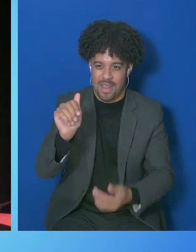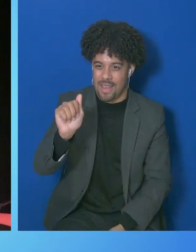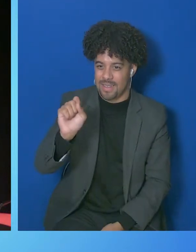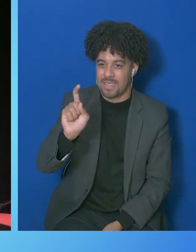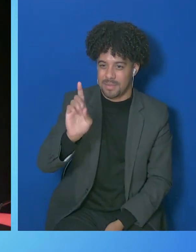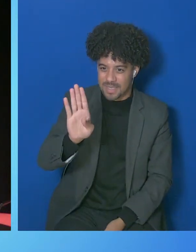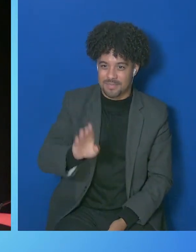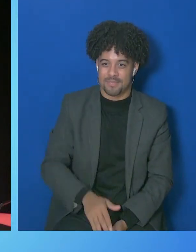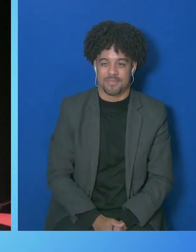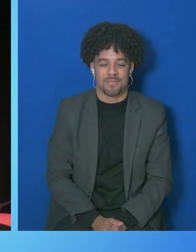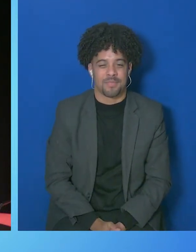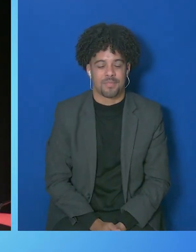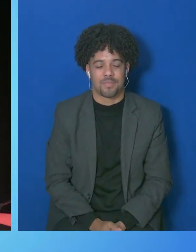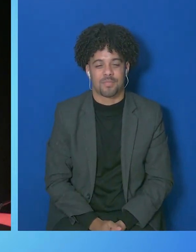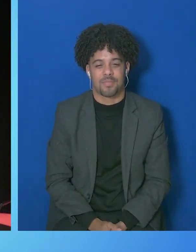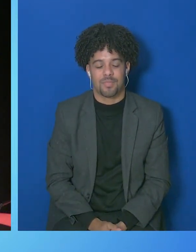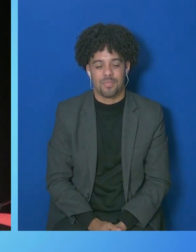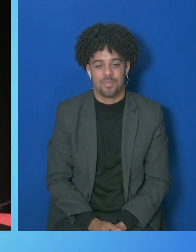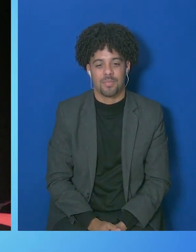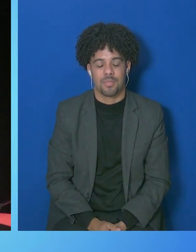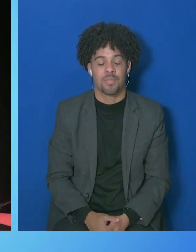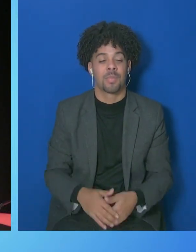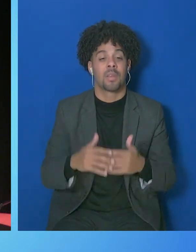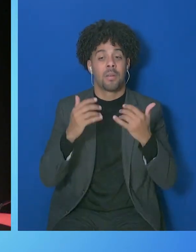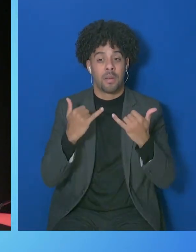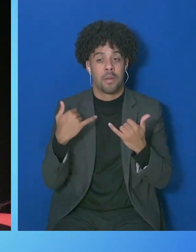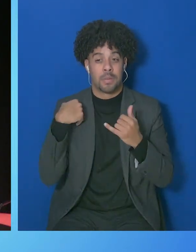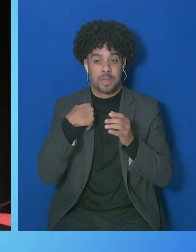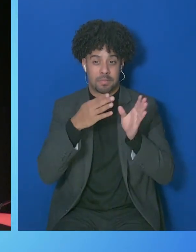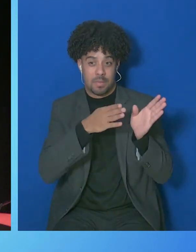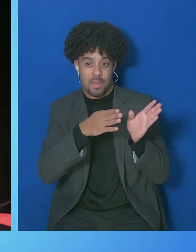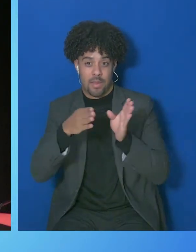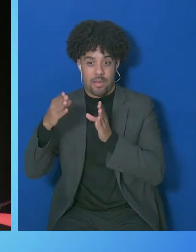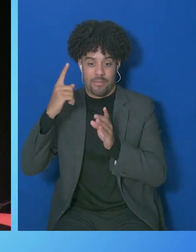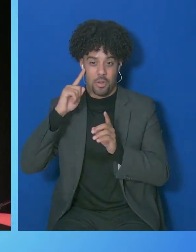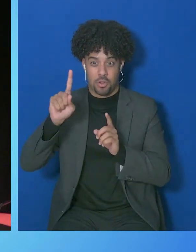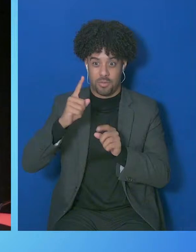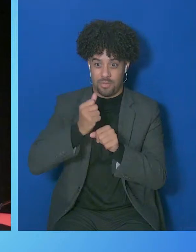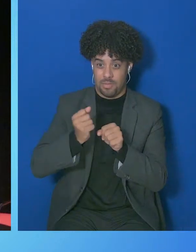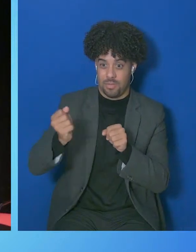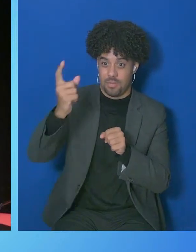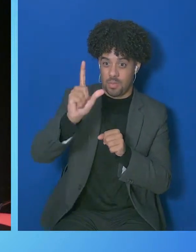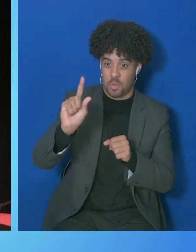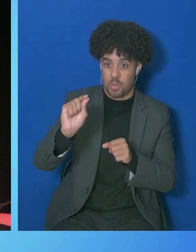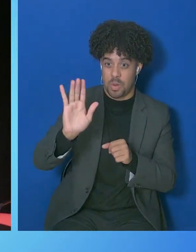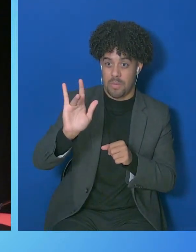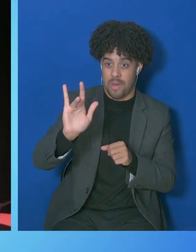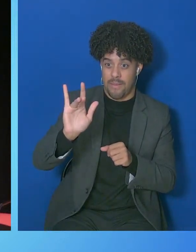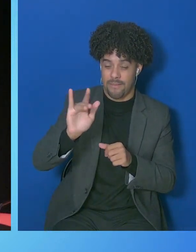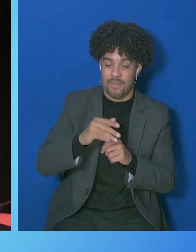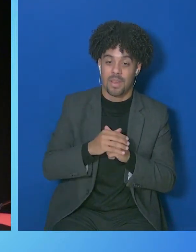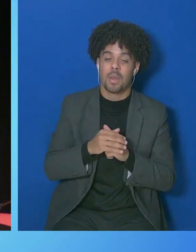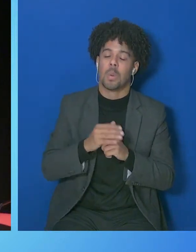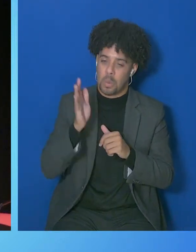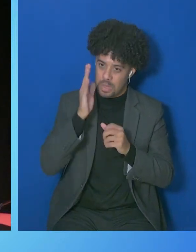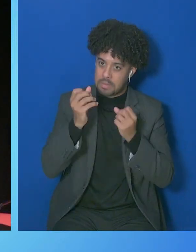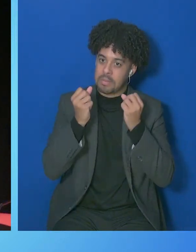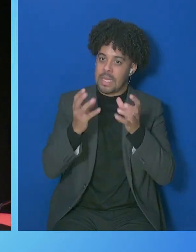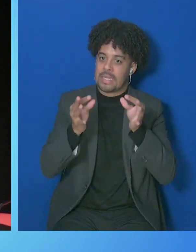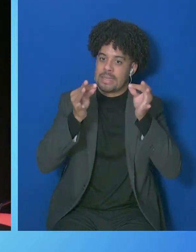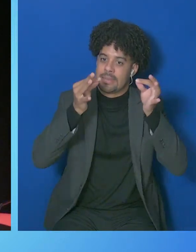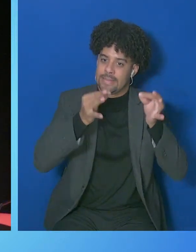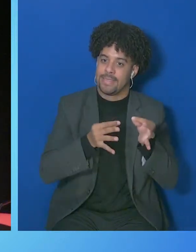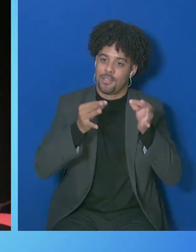As we head into the new year, as Superintendent Reichman mentioned, there are going to be a lot of decisions that ASDB leadership and the board are going to have to